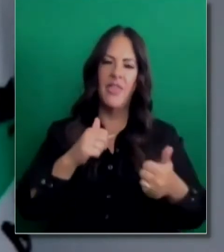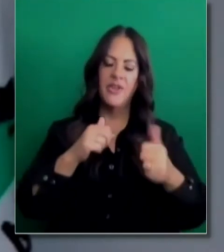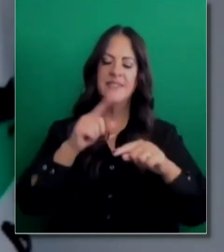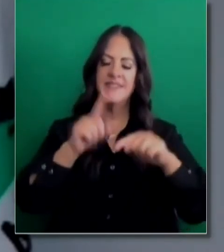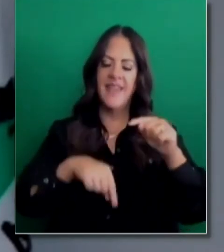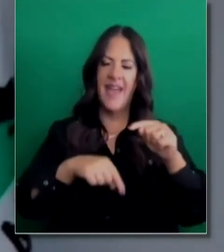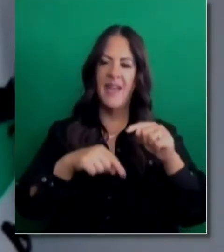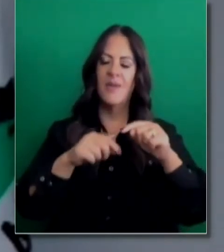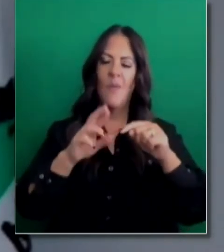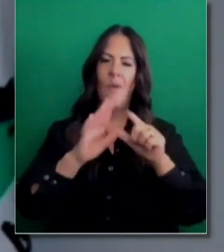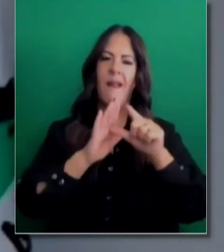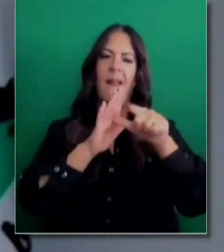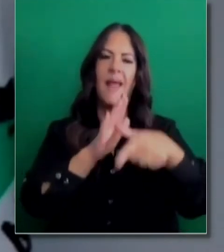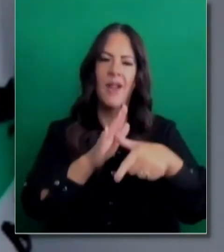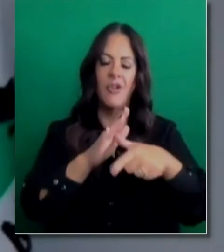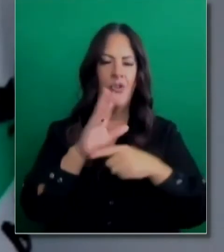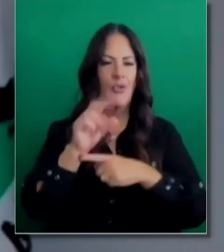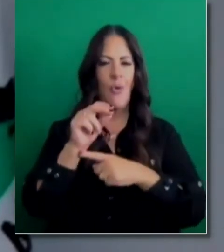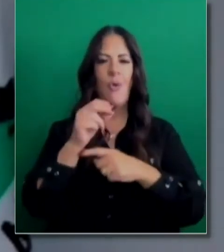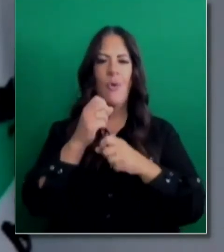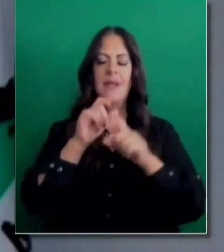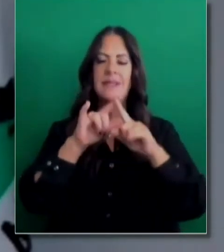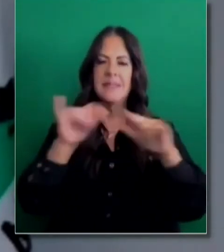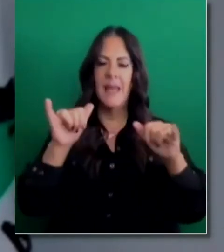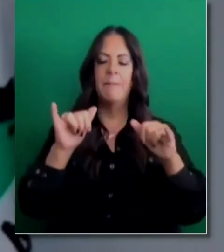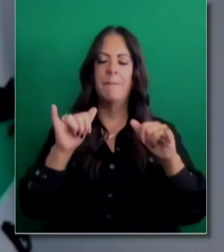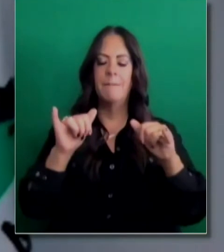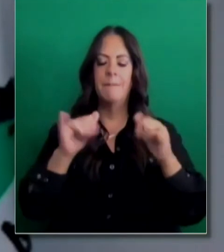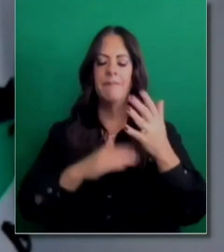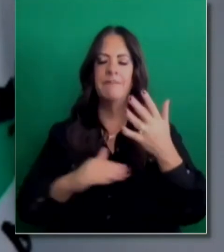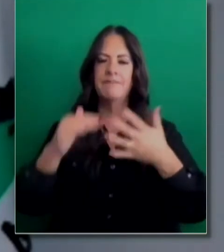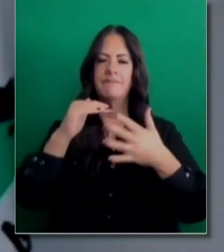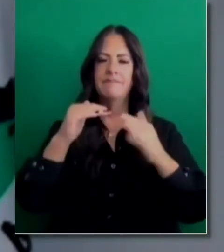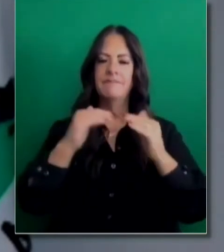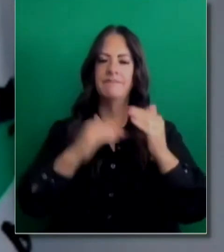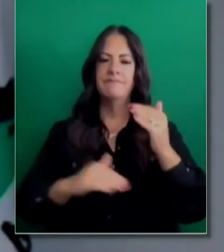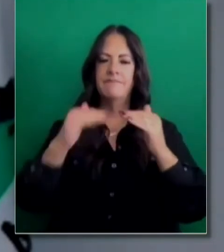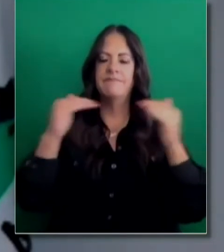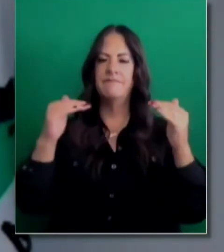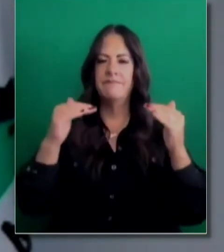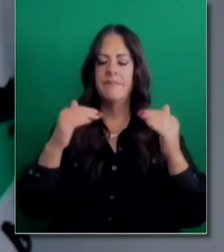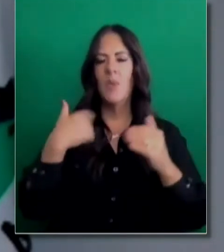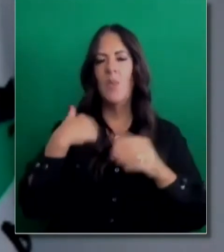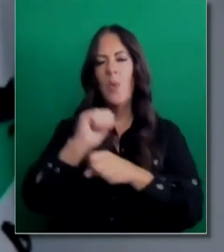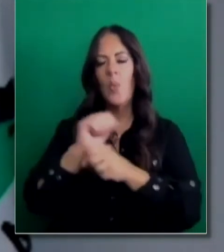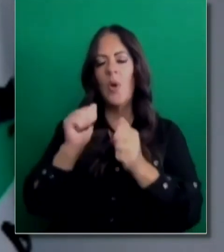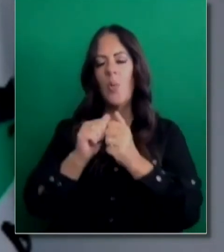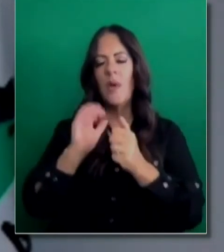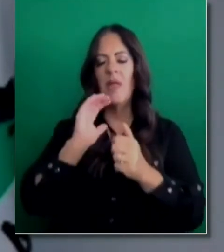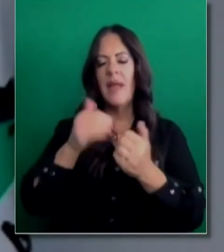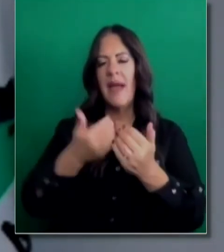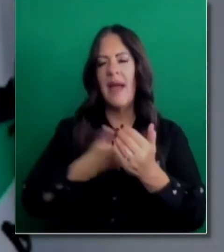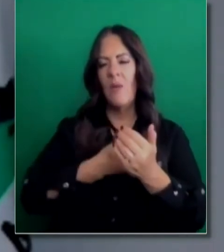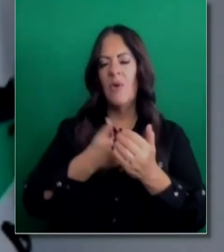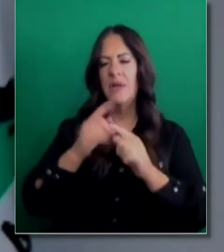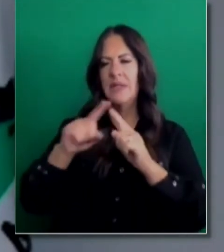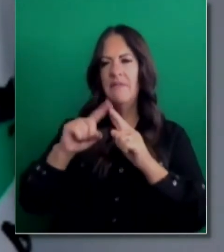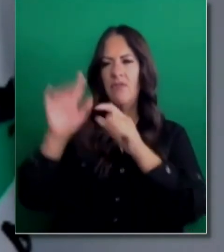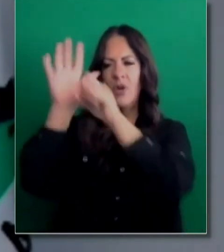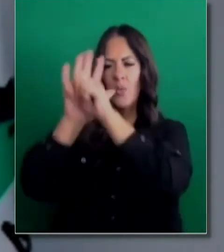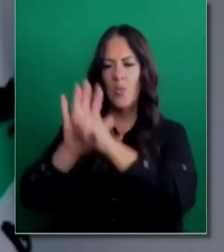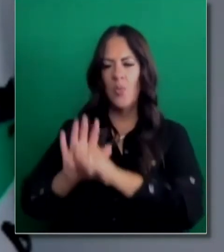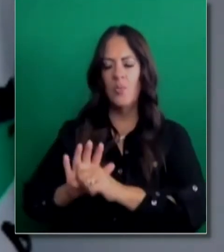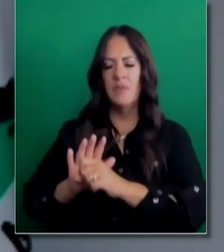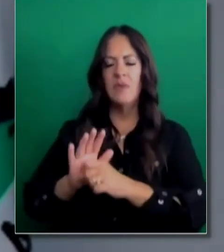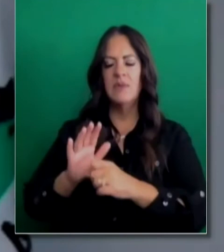excellent, amazing leadership of Secretary Richardson, working with our local partners to get that set up. I think that's going to deliver